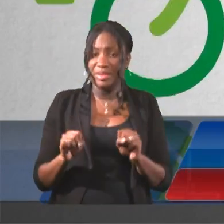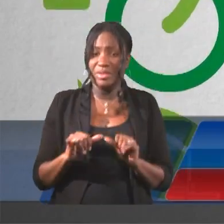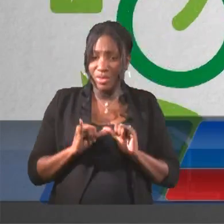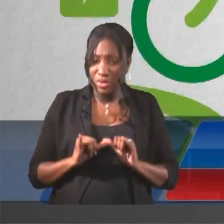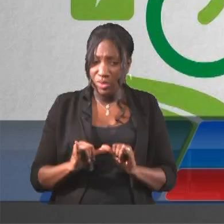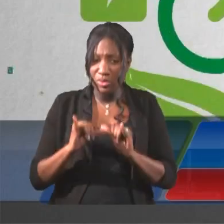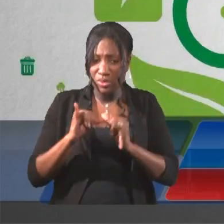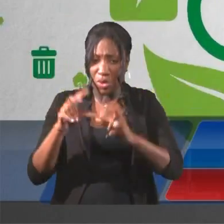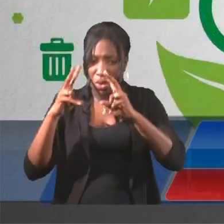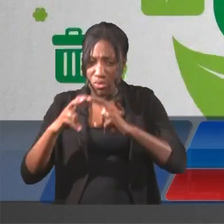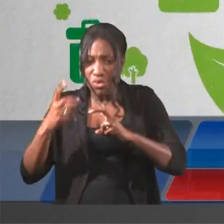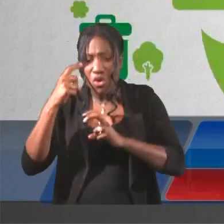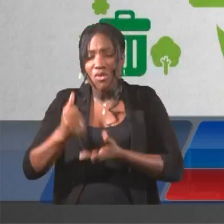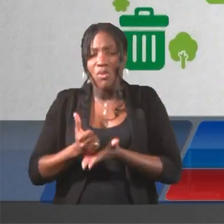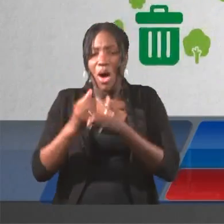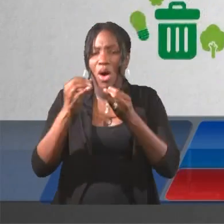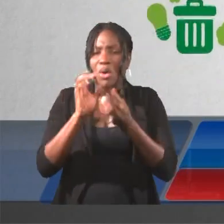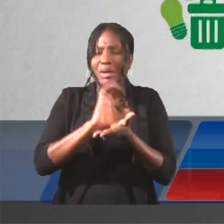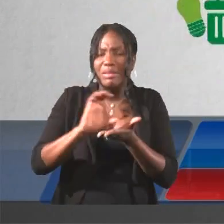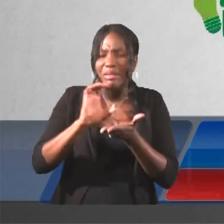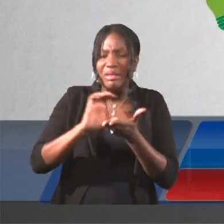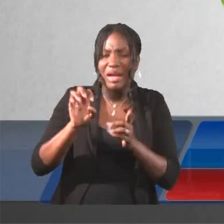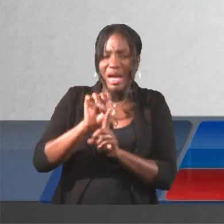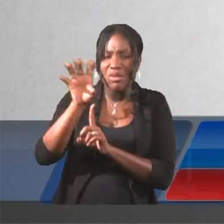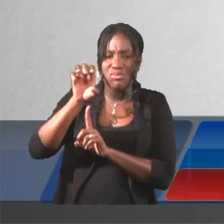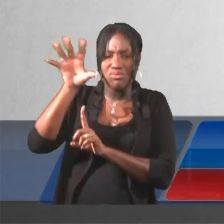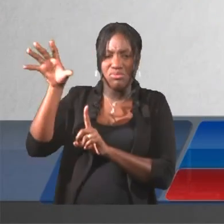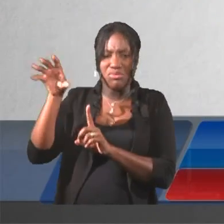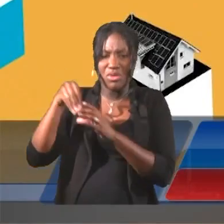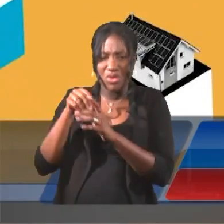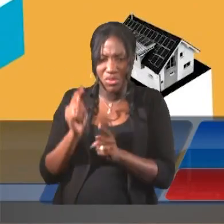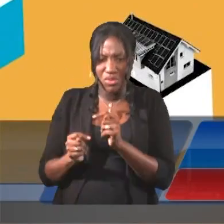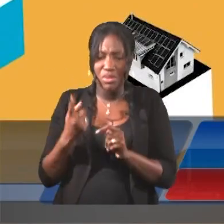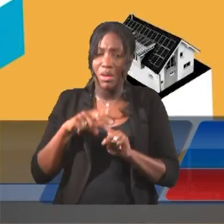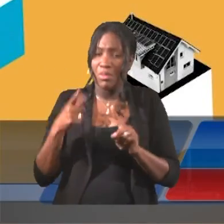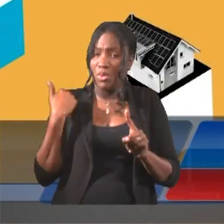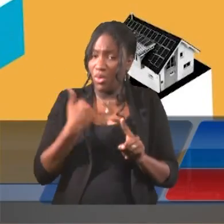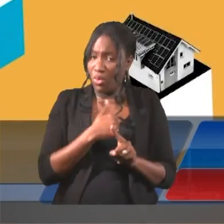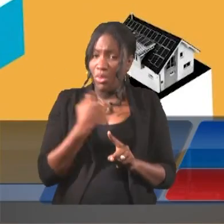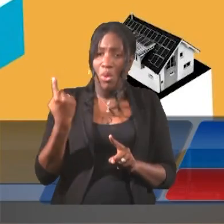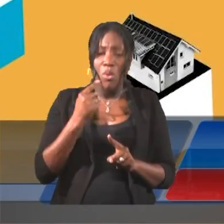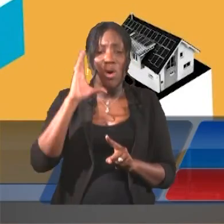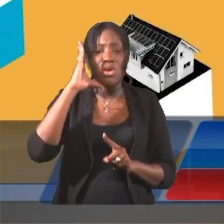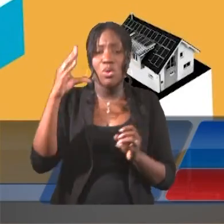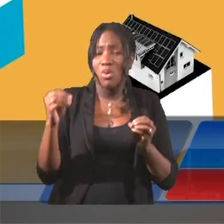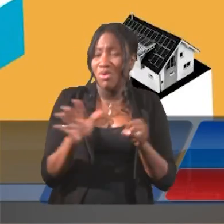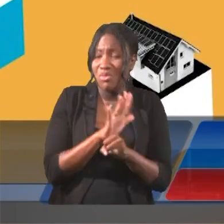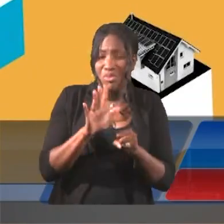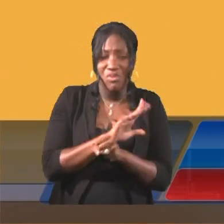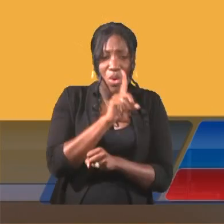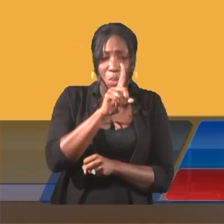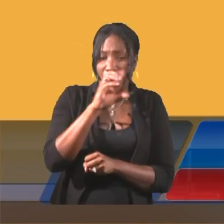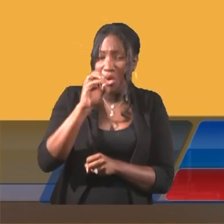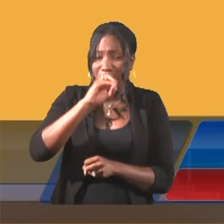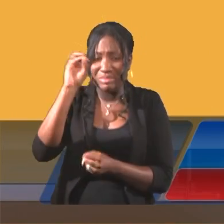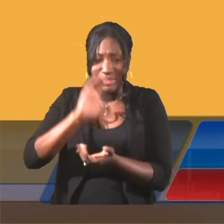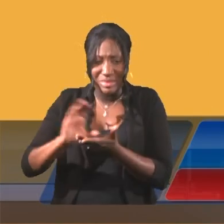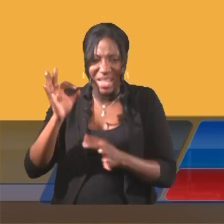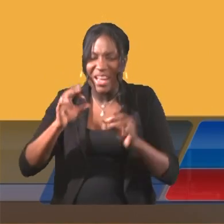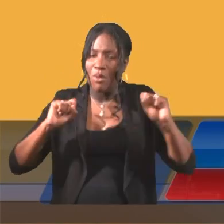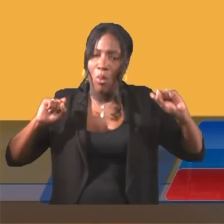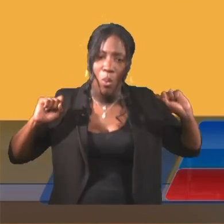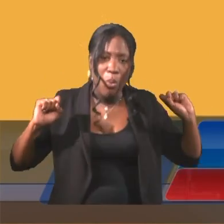the course to reducing the carbon footprint, we're reminded that we will only achieve net zero if everyone